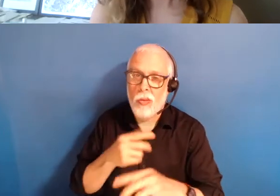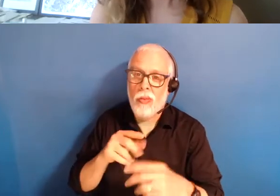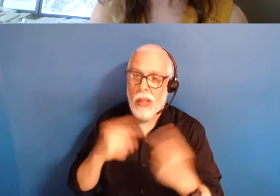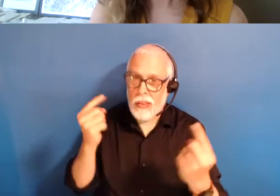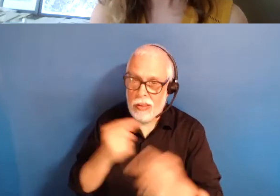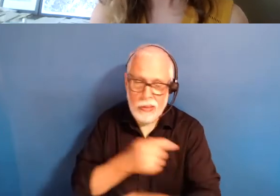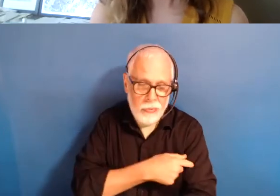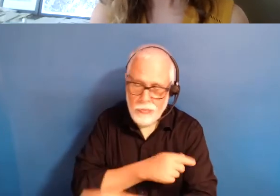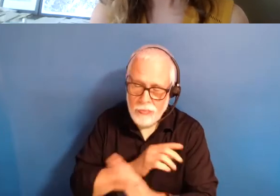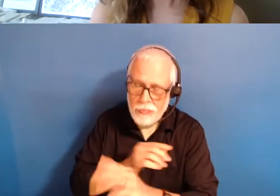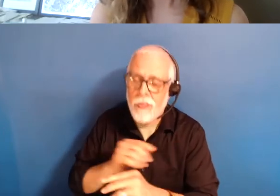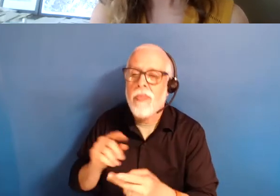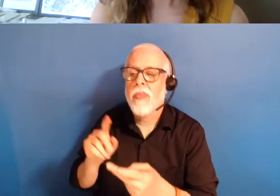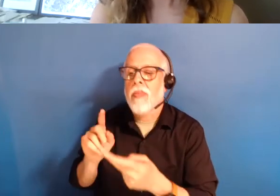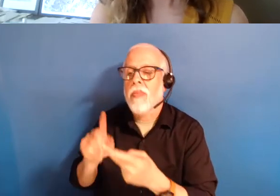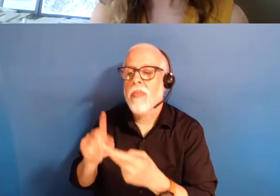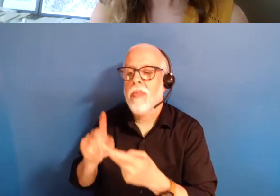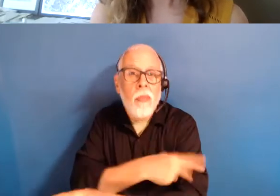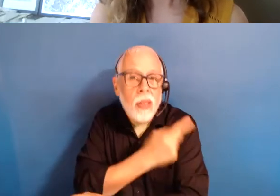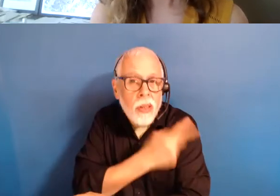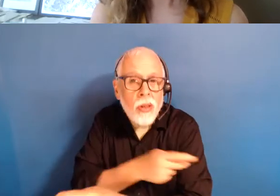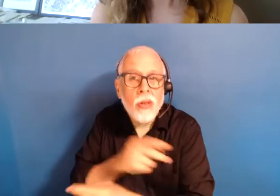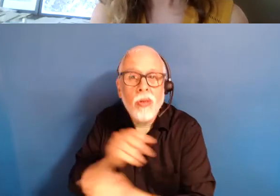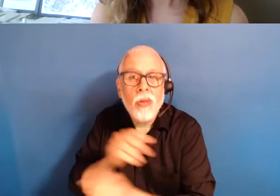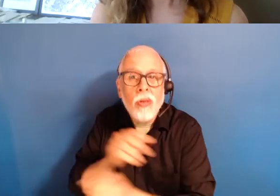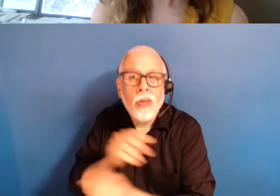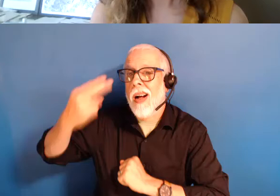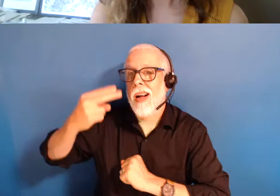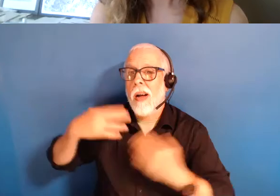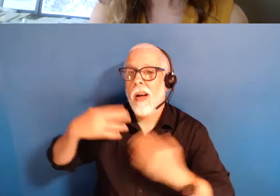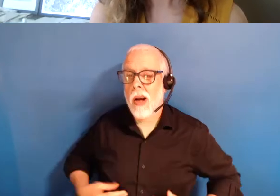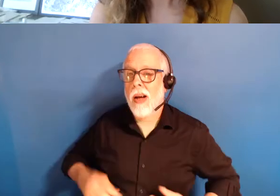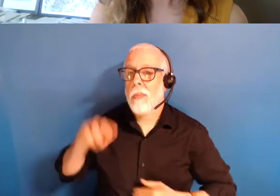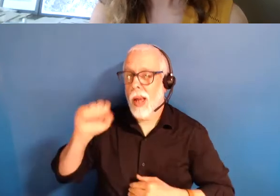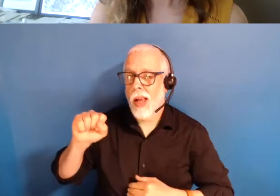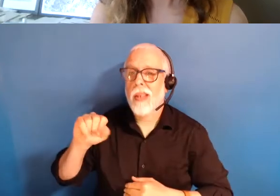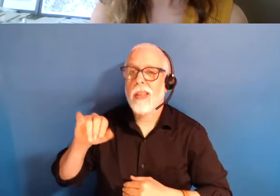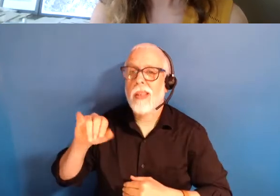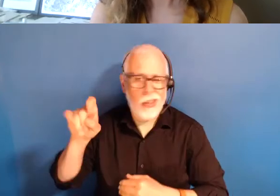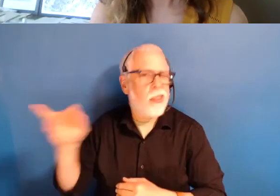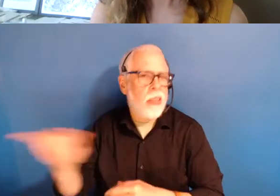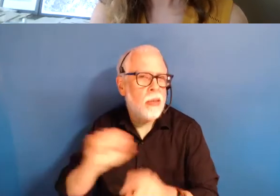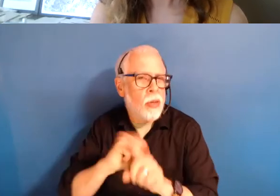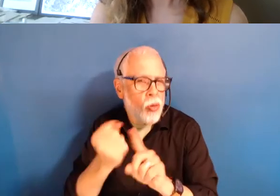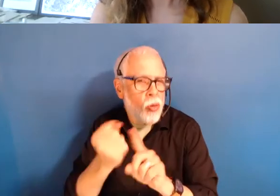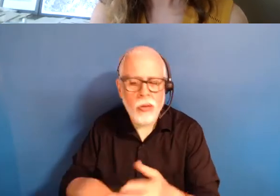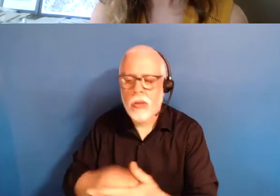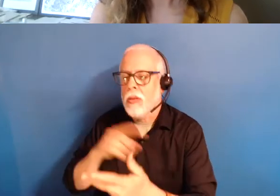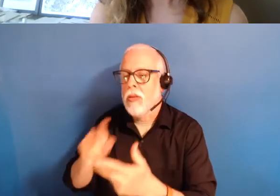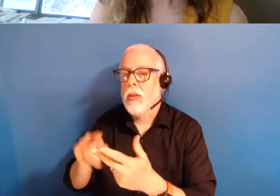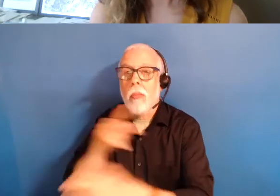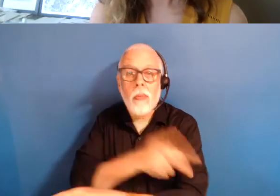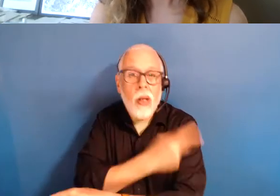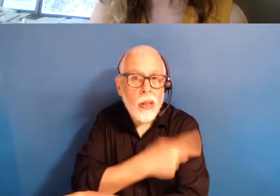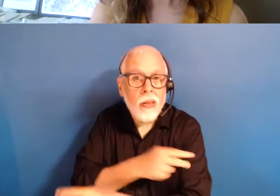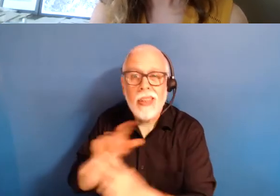vaccine, patients with high body mass index in that same situation, or patients with